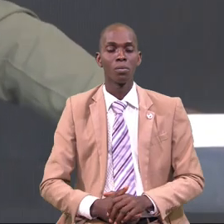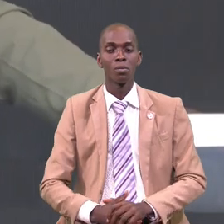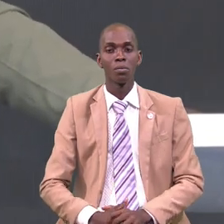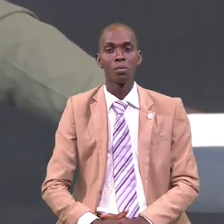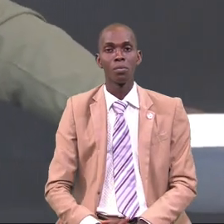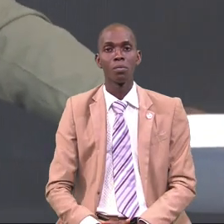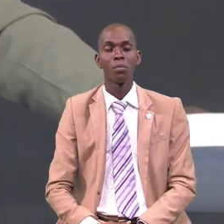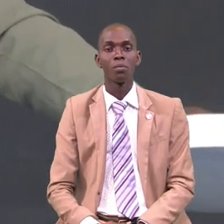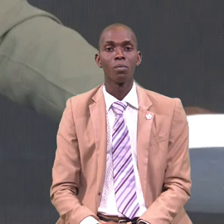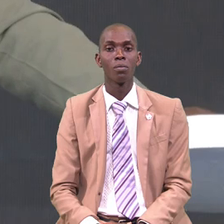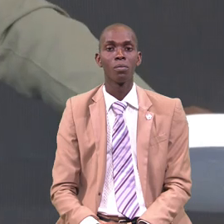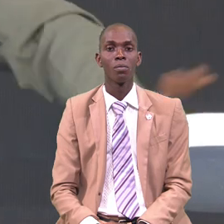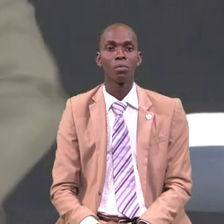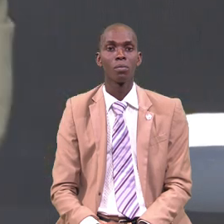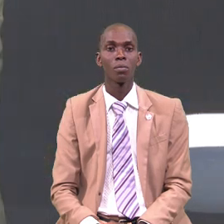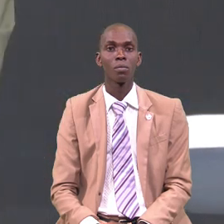view.